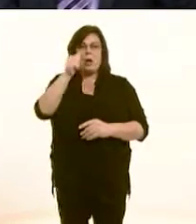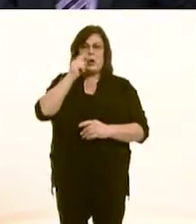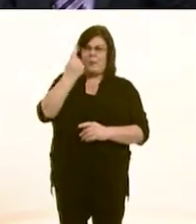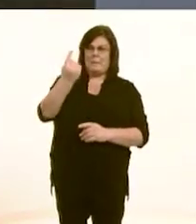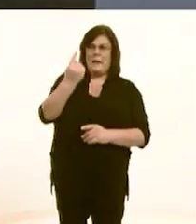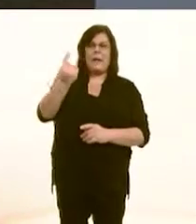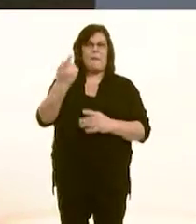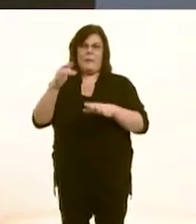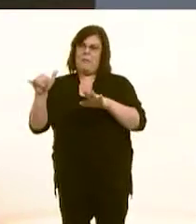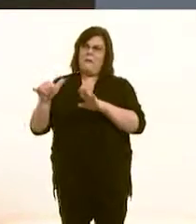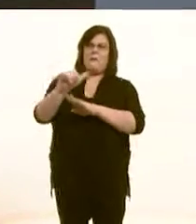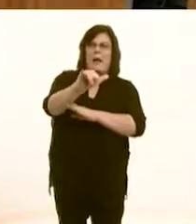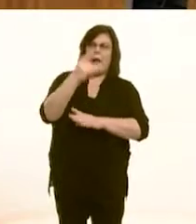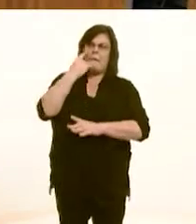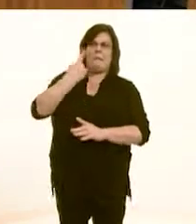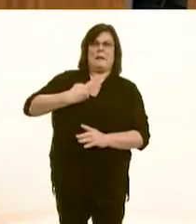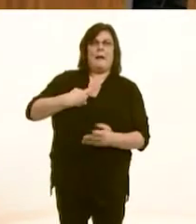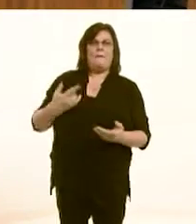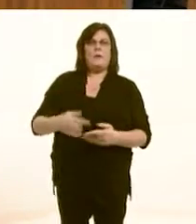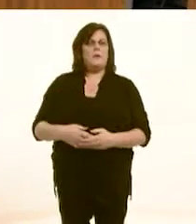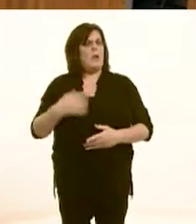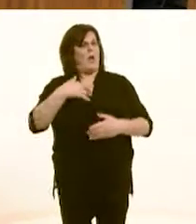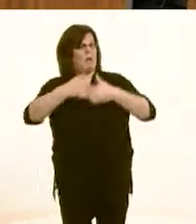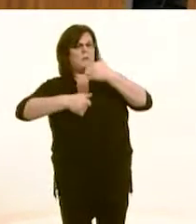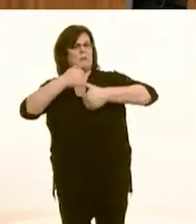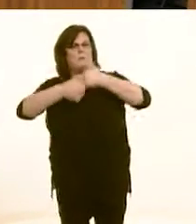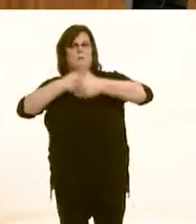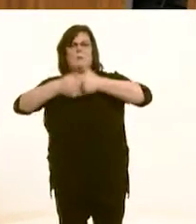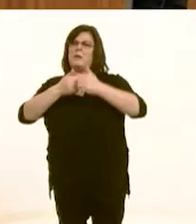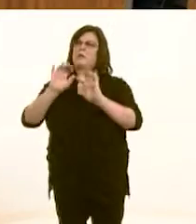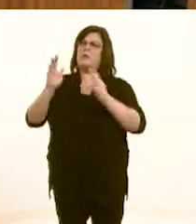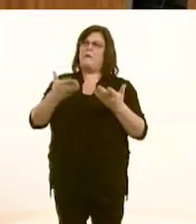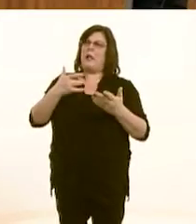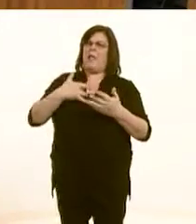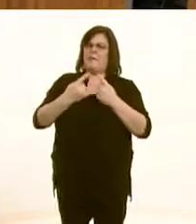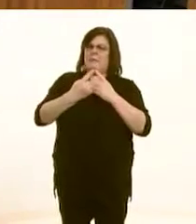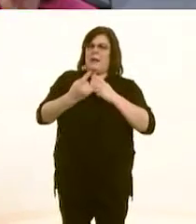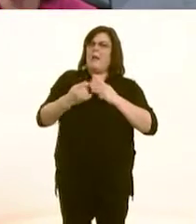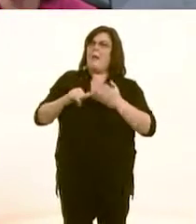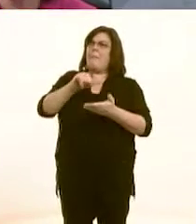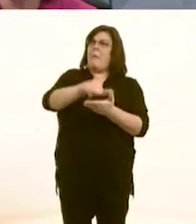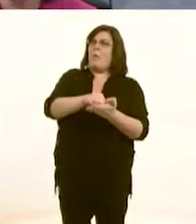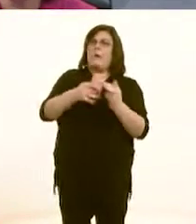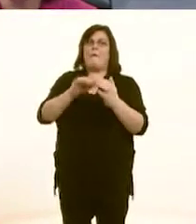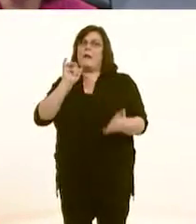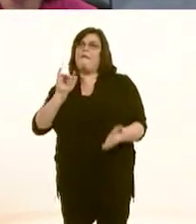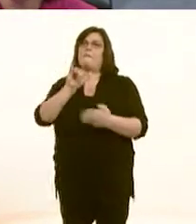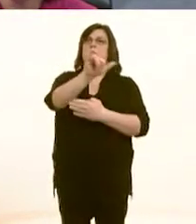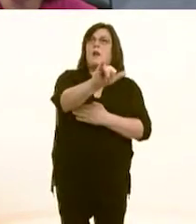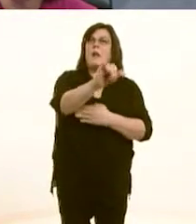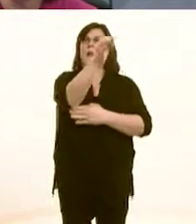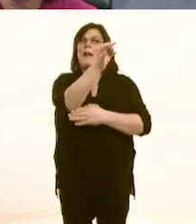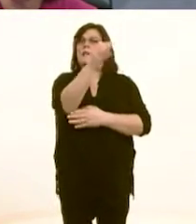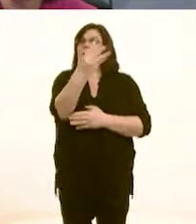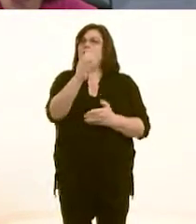on the plane. I commend the service. I live very close to the airport, and if I can get to Anglesey in 40 minutes, the point I'm making